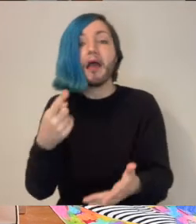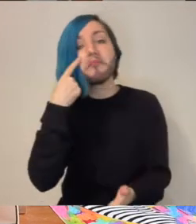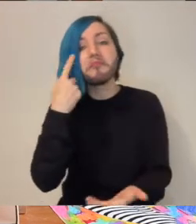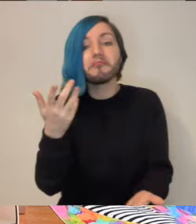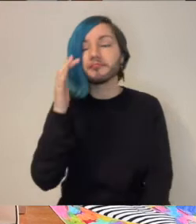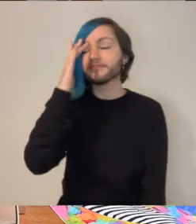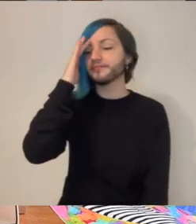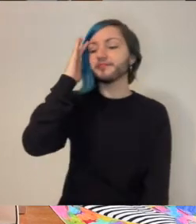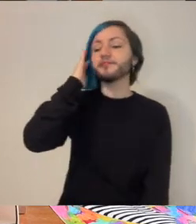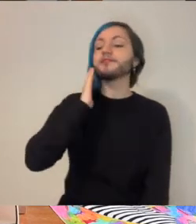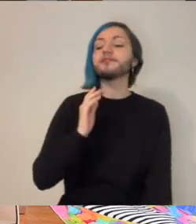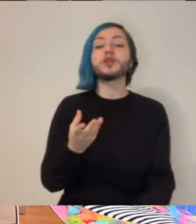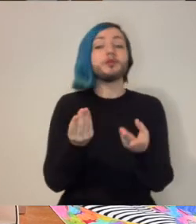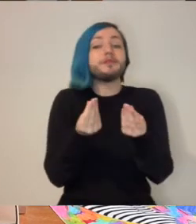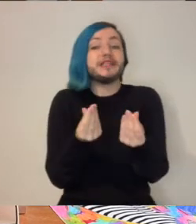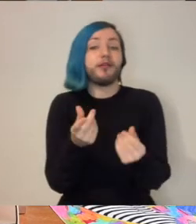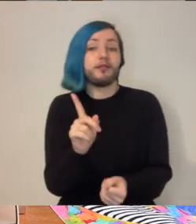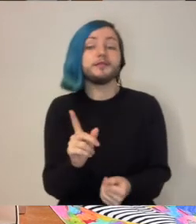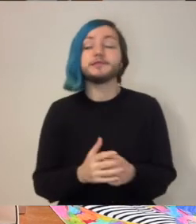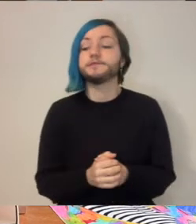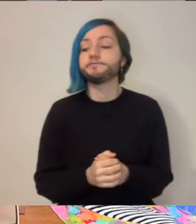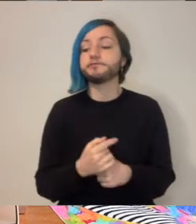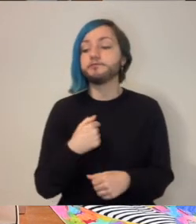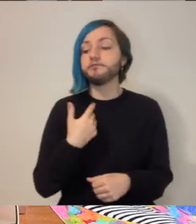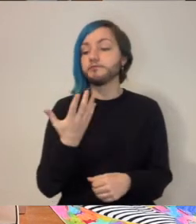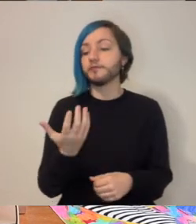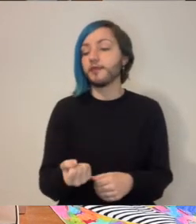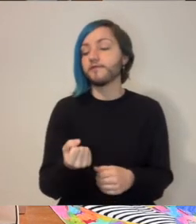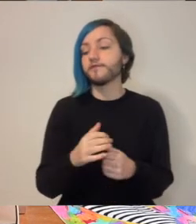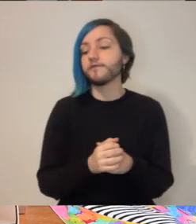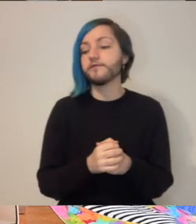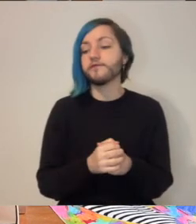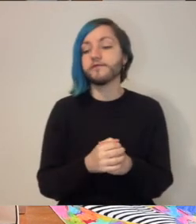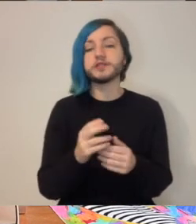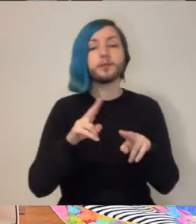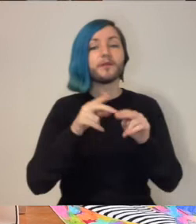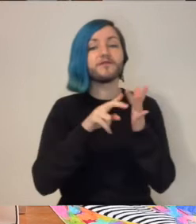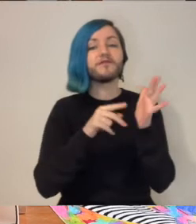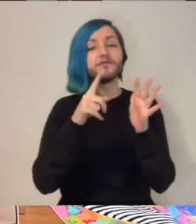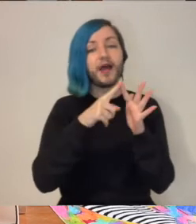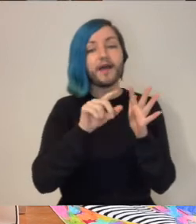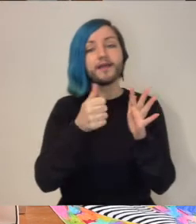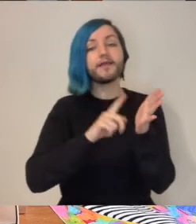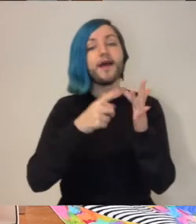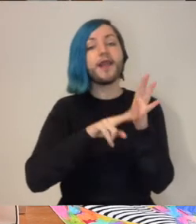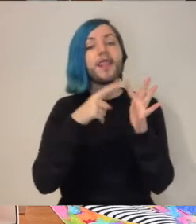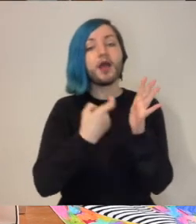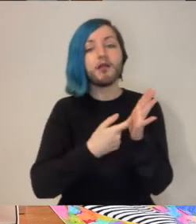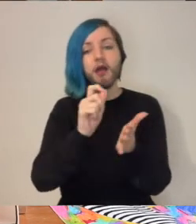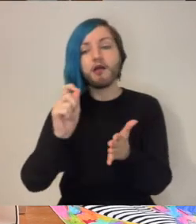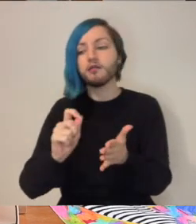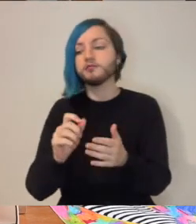you. So looking at what materials we're going to need today, I've just got a couple of fine